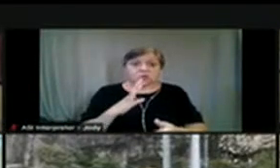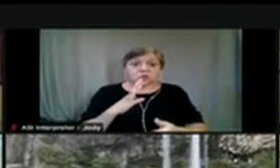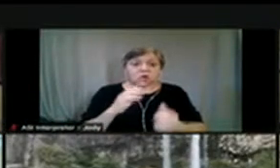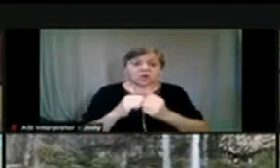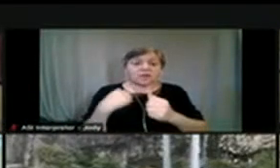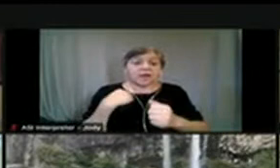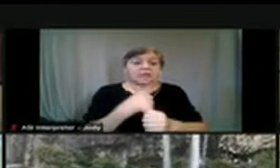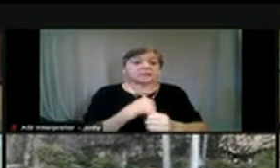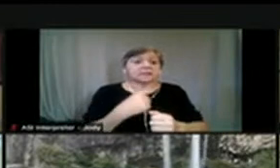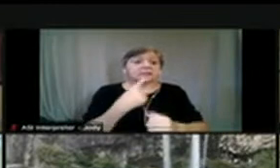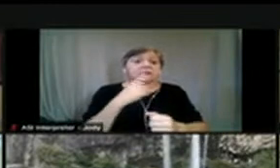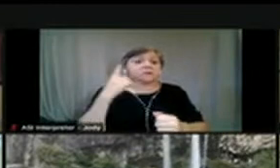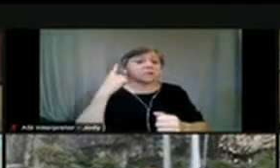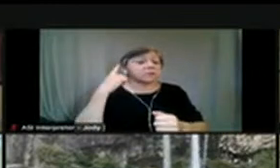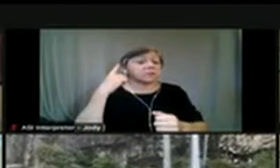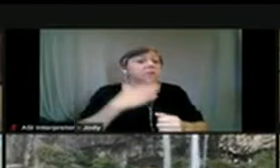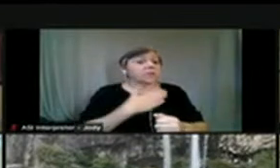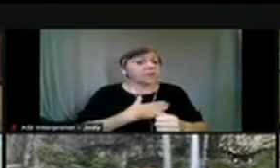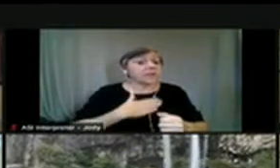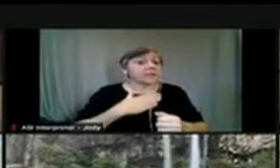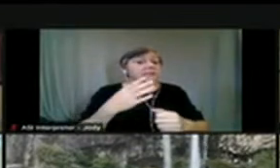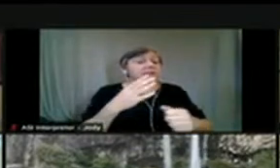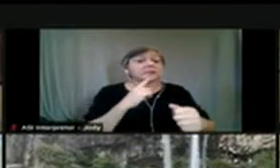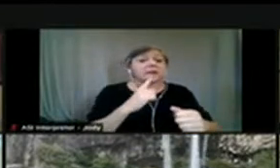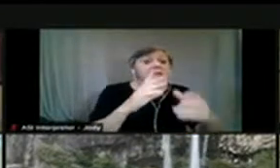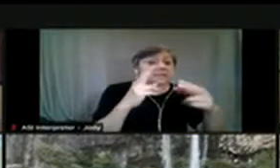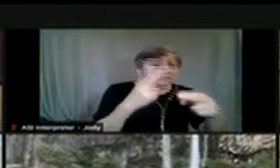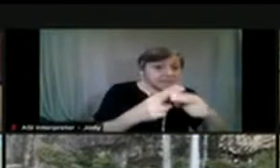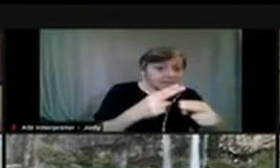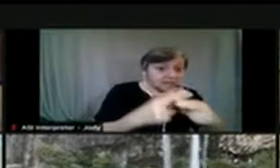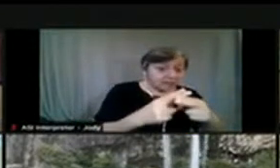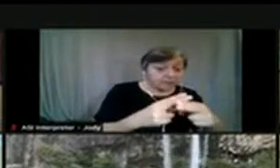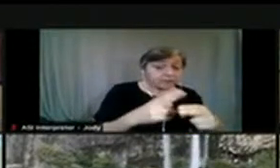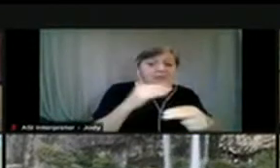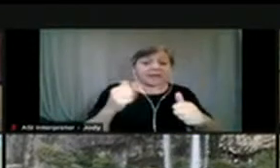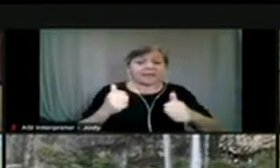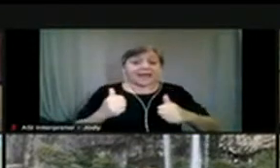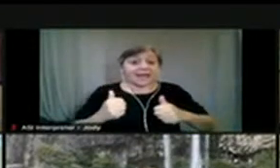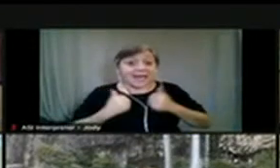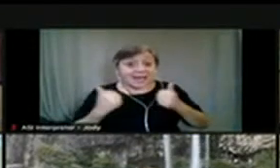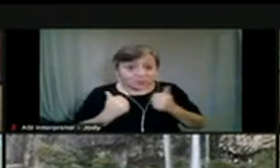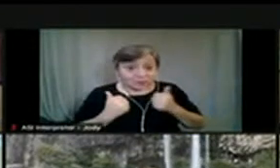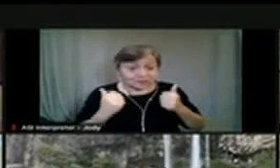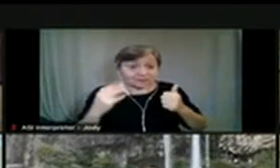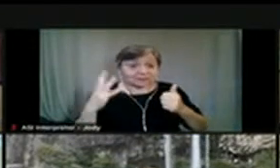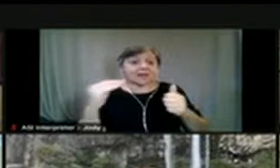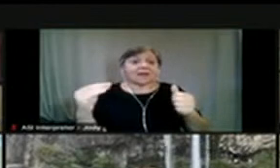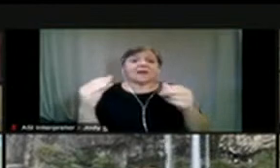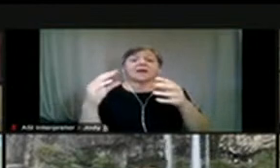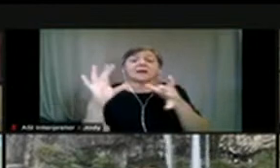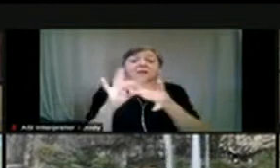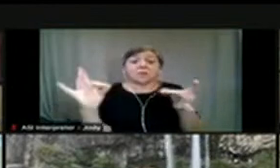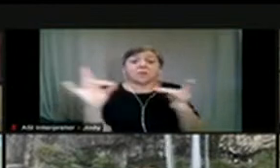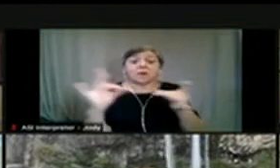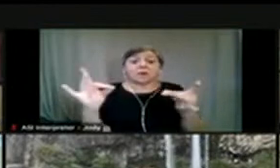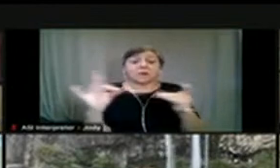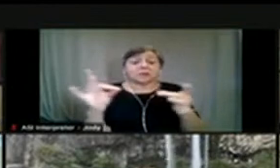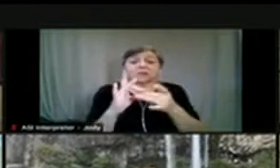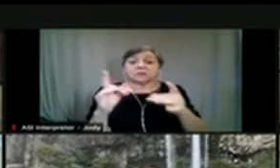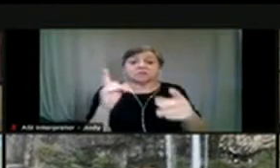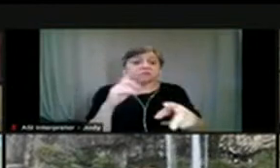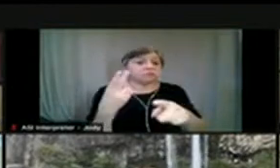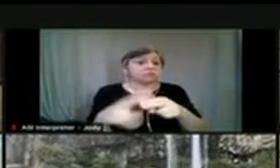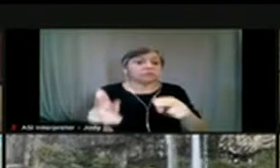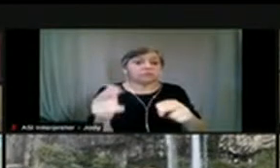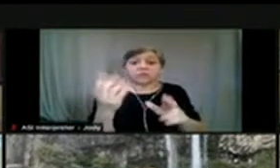name and address for the record. And please keep your remarks to just a couple of minutes. With that being said, public comment is now